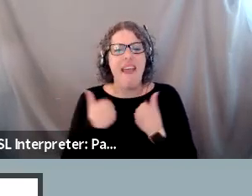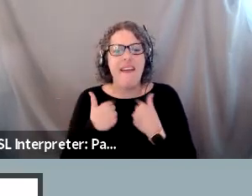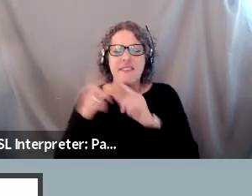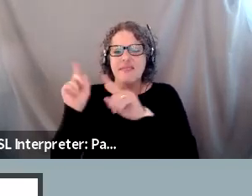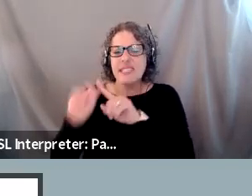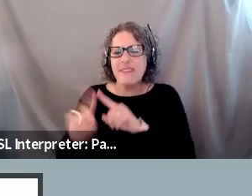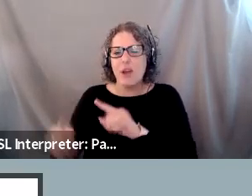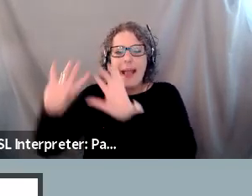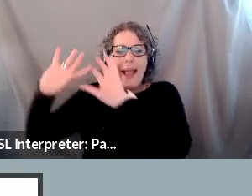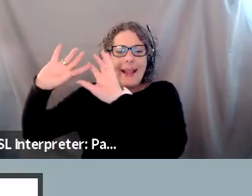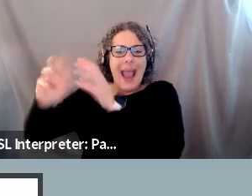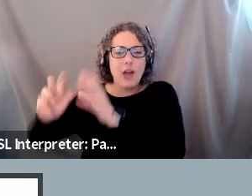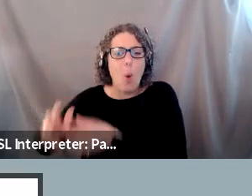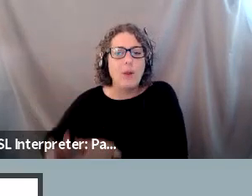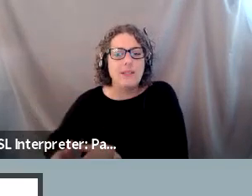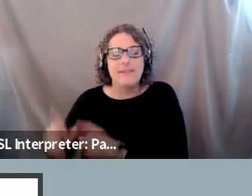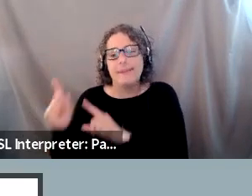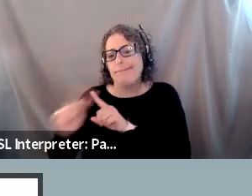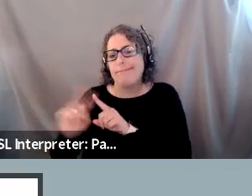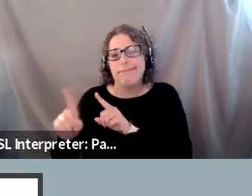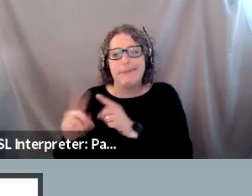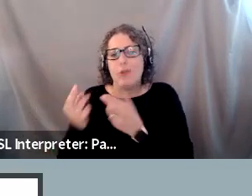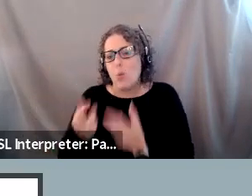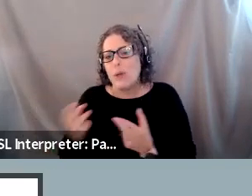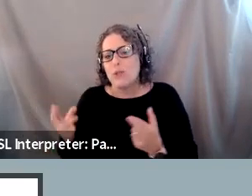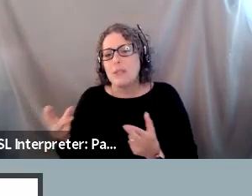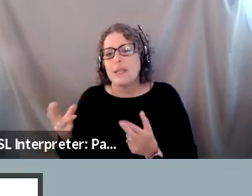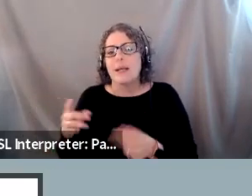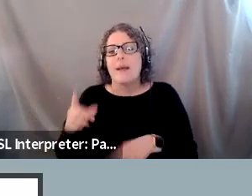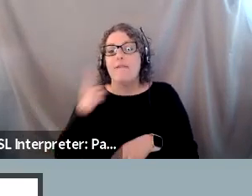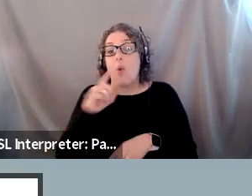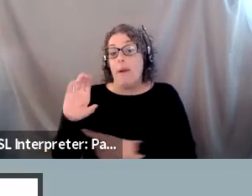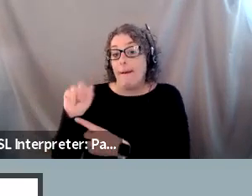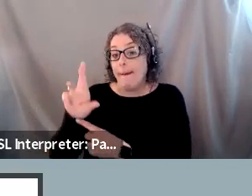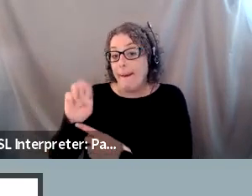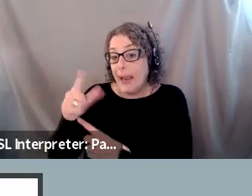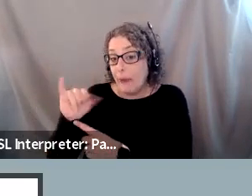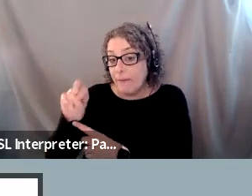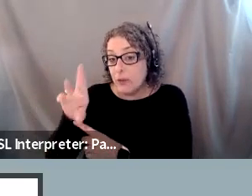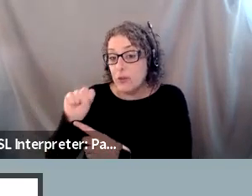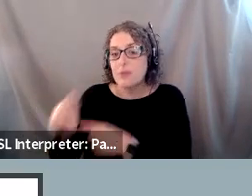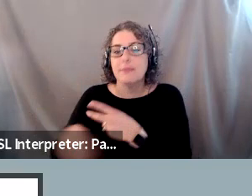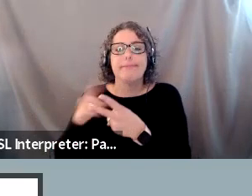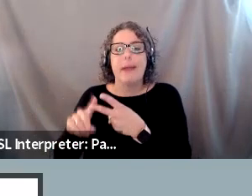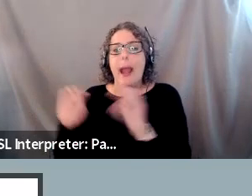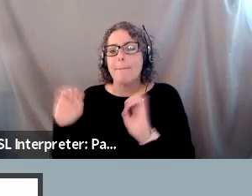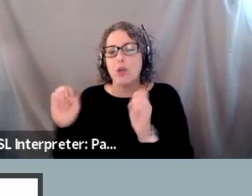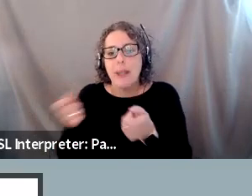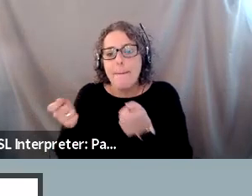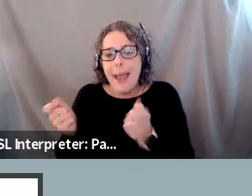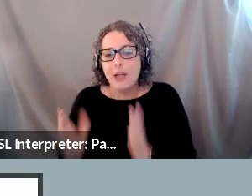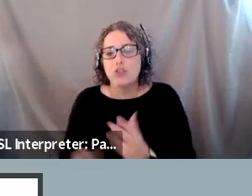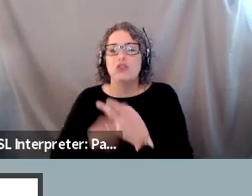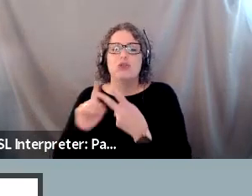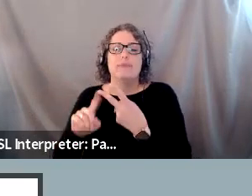of resources for caregivers, for emergency managers, first responders,